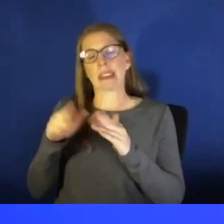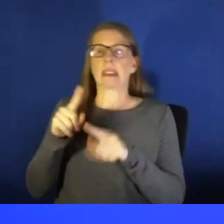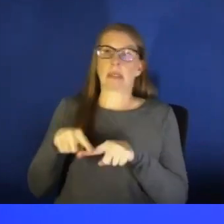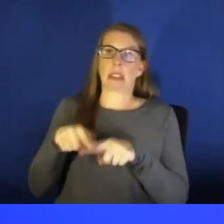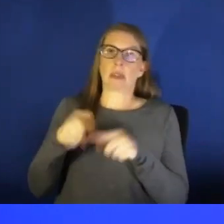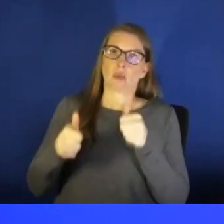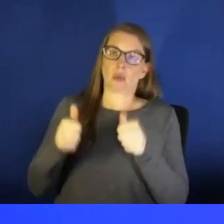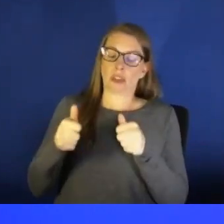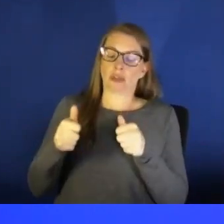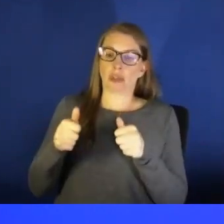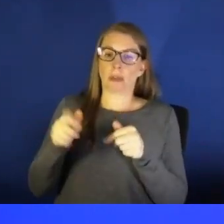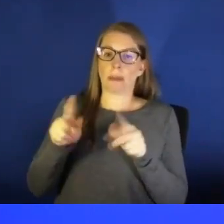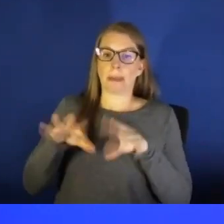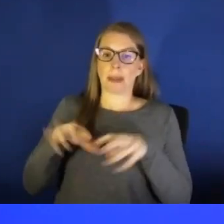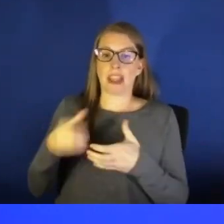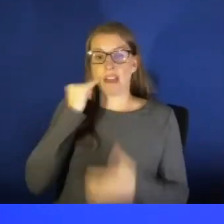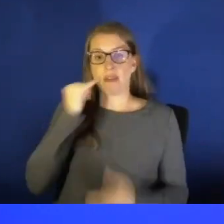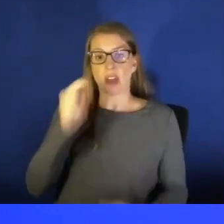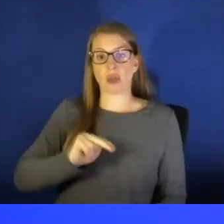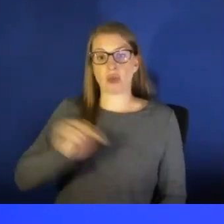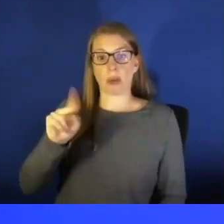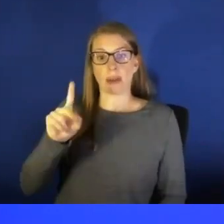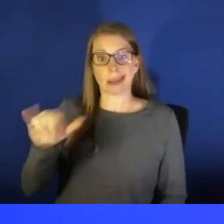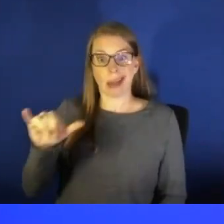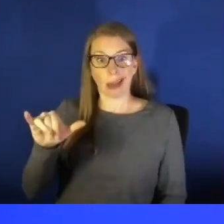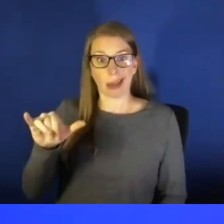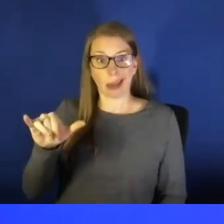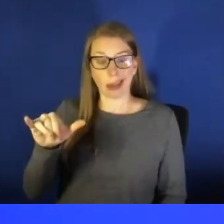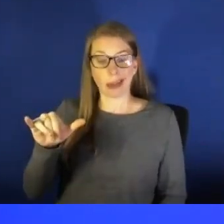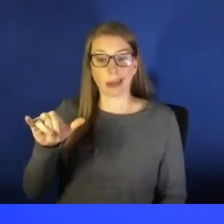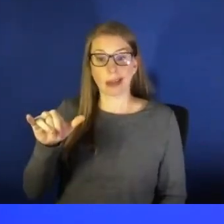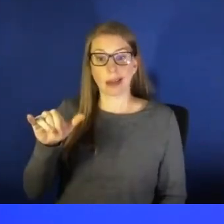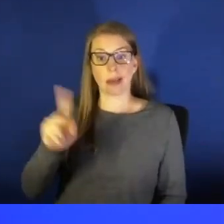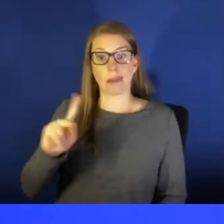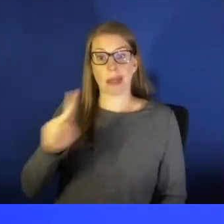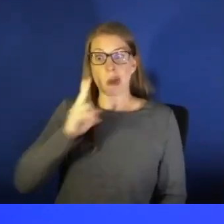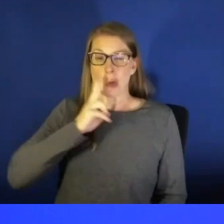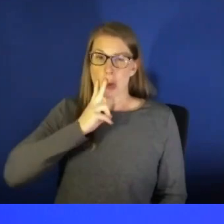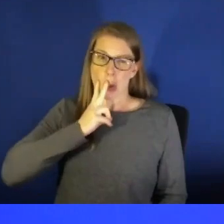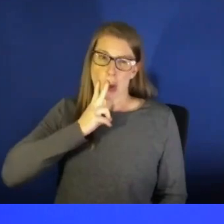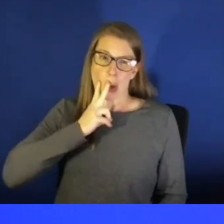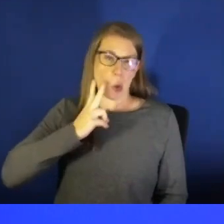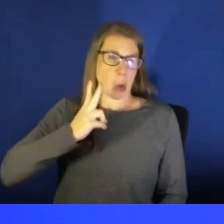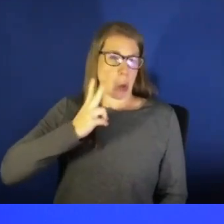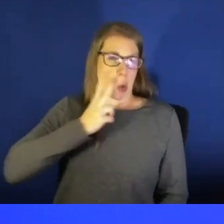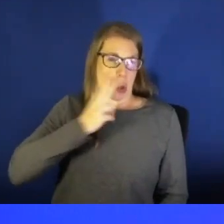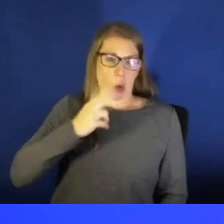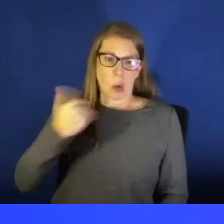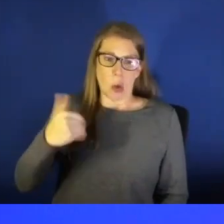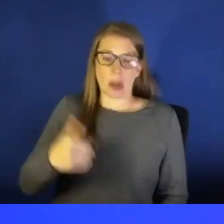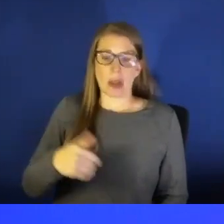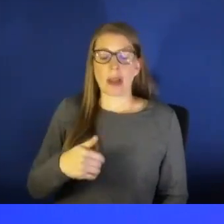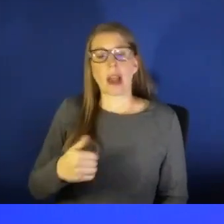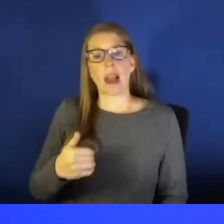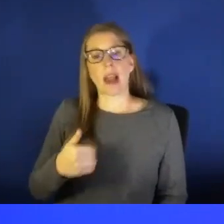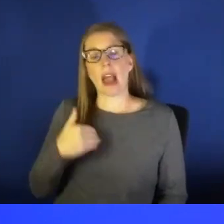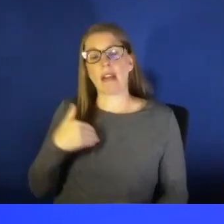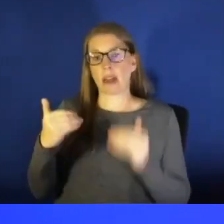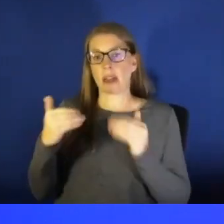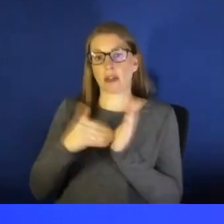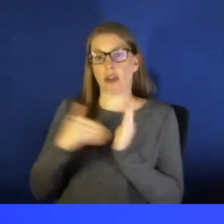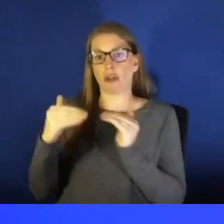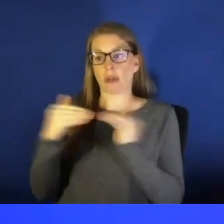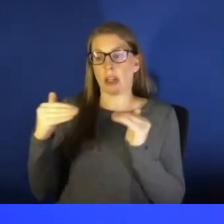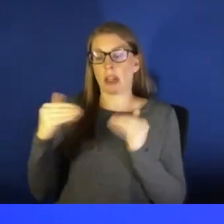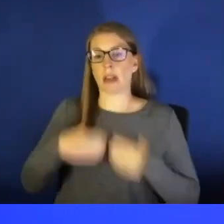in northern Kentucky, for example, where people really smoke. I have a colleague of mine who runs a lung cancer